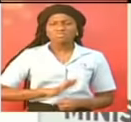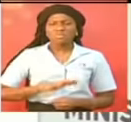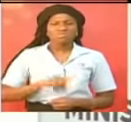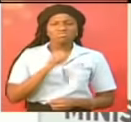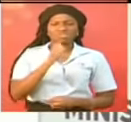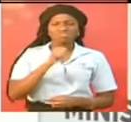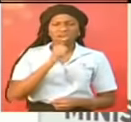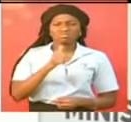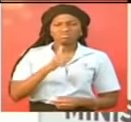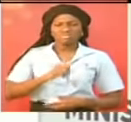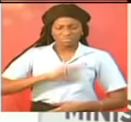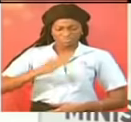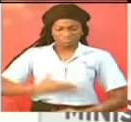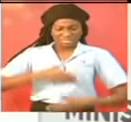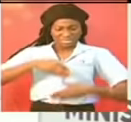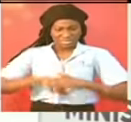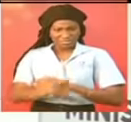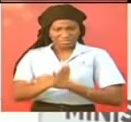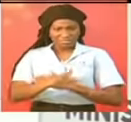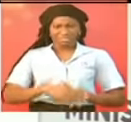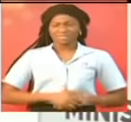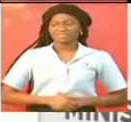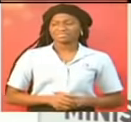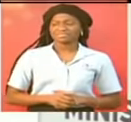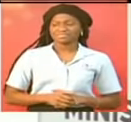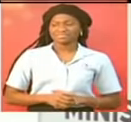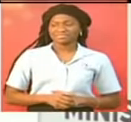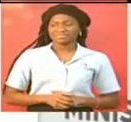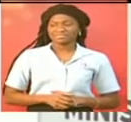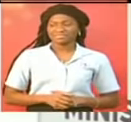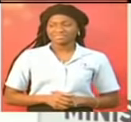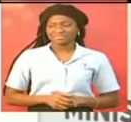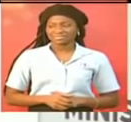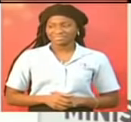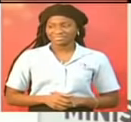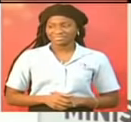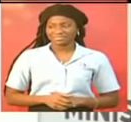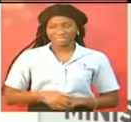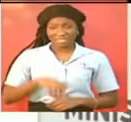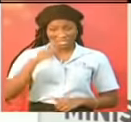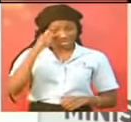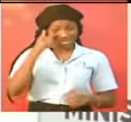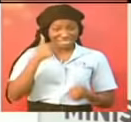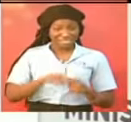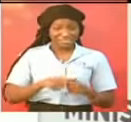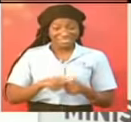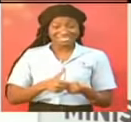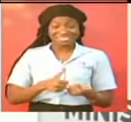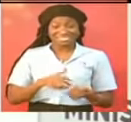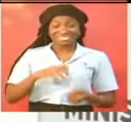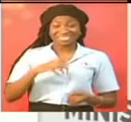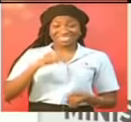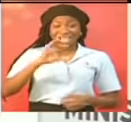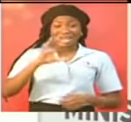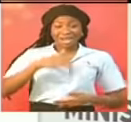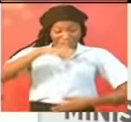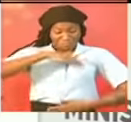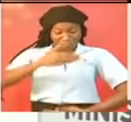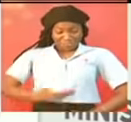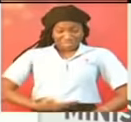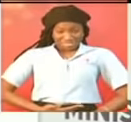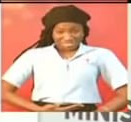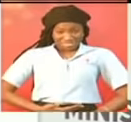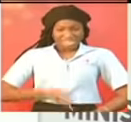pregnancy, as you would appreciate, of course, pregnancy is a certain duration of time. So there are a number